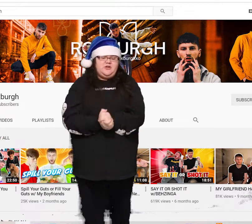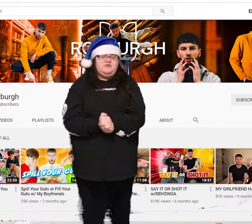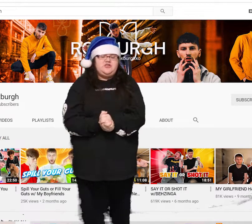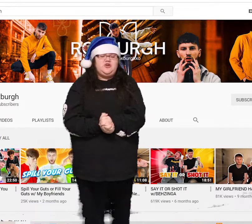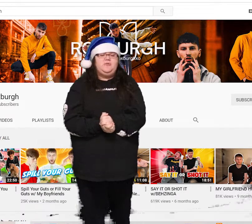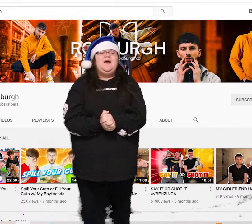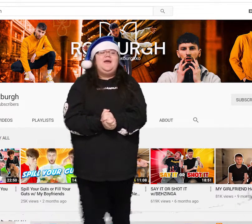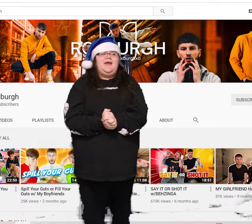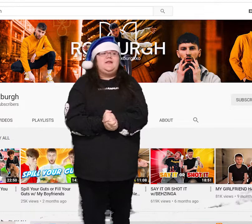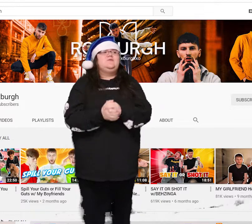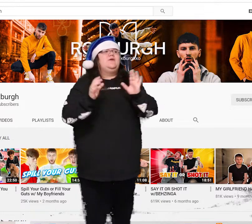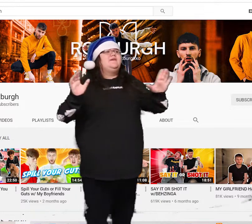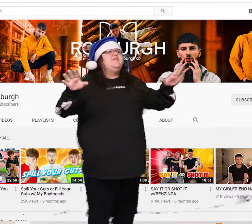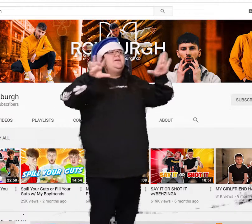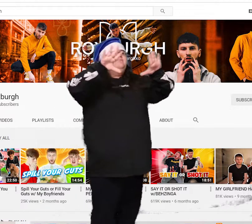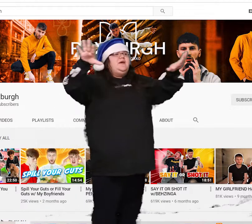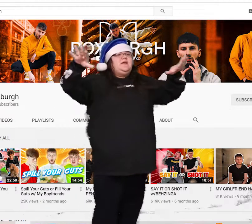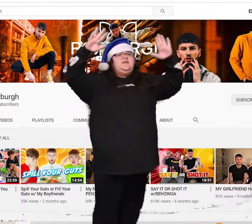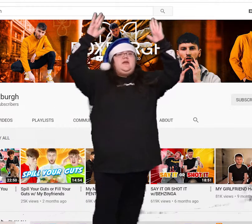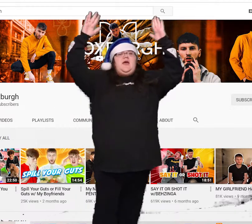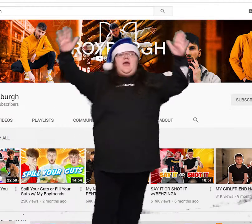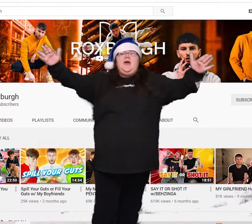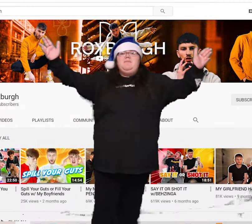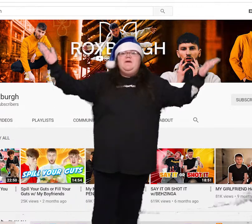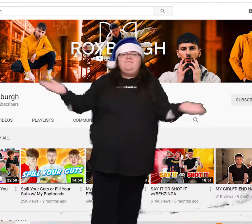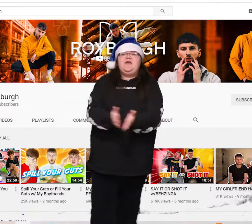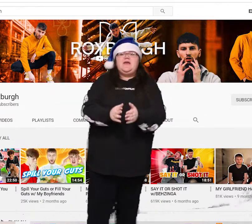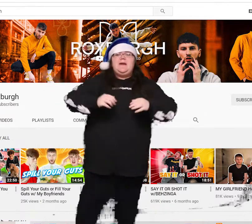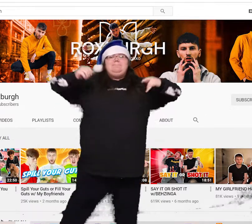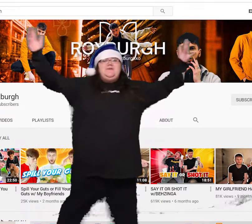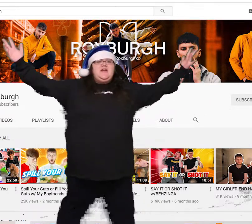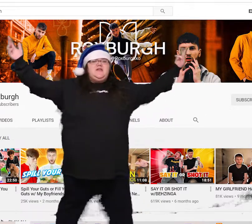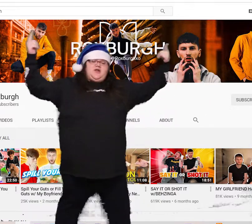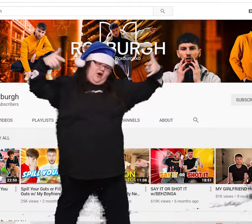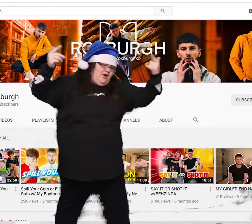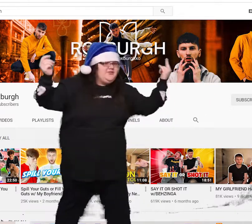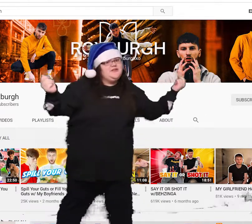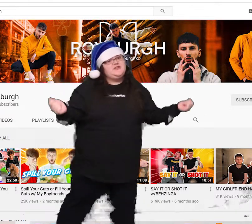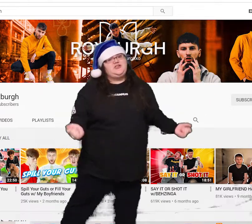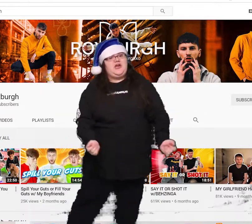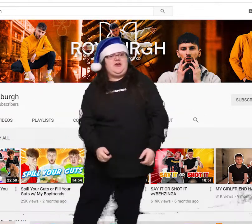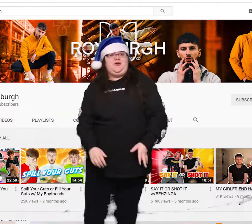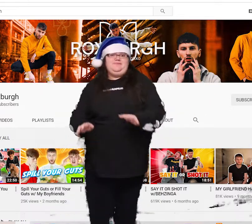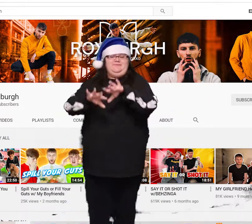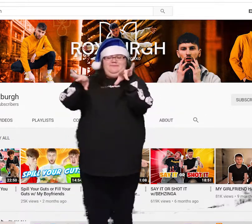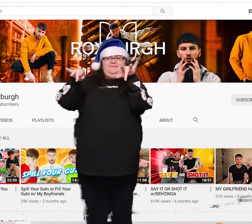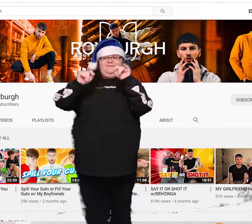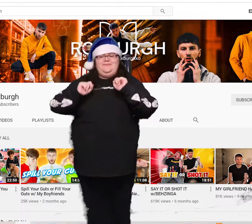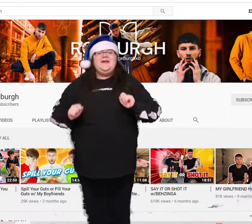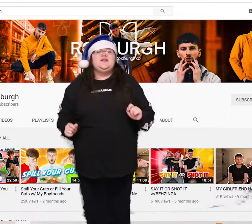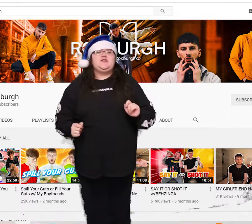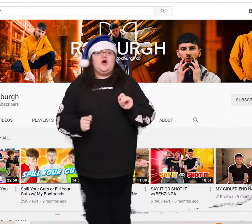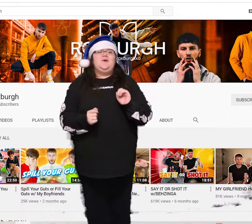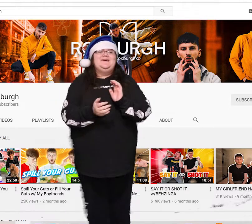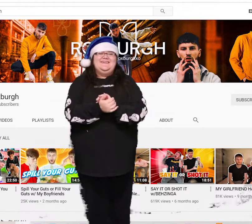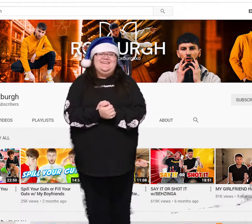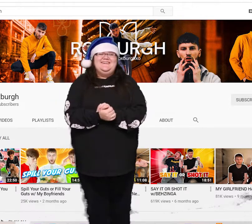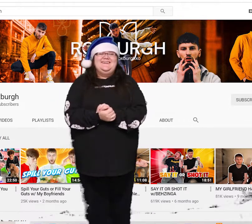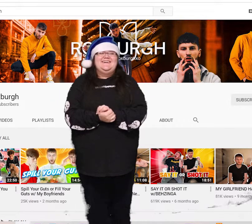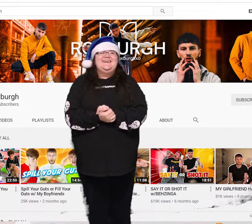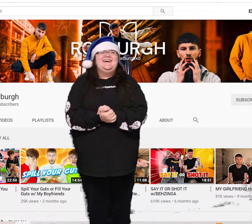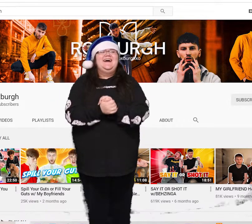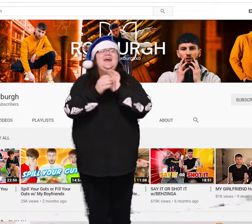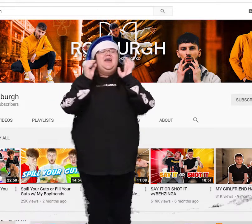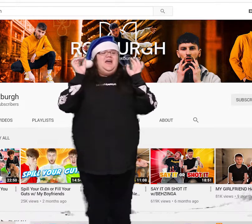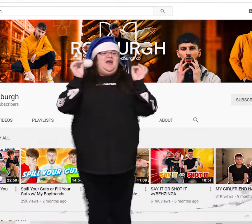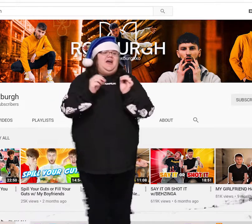on YouTube, is one of the biggest MVPs on this channel. So,